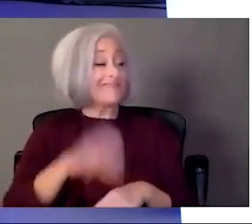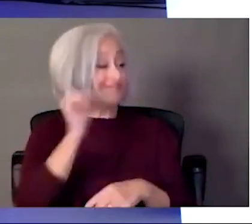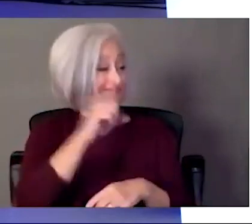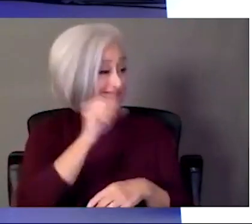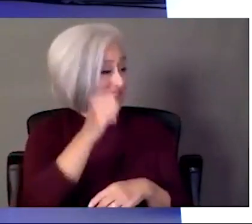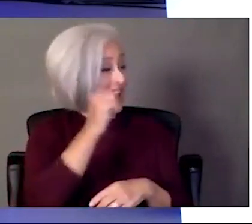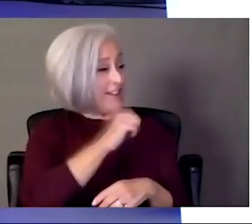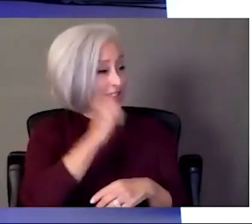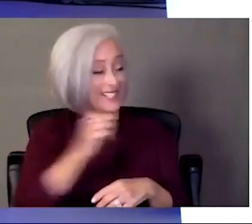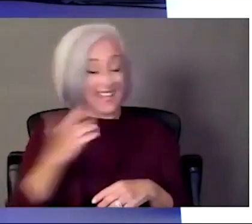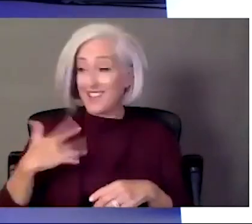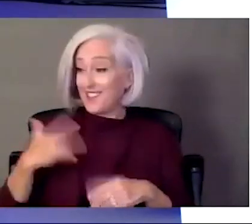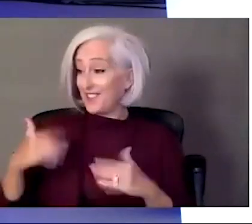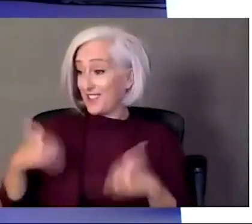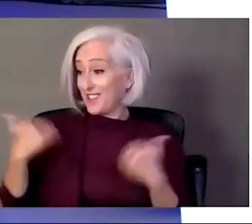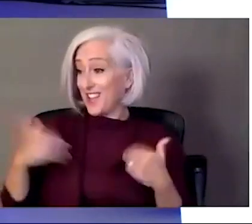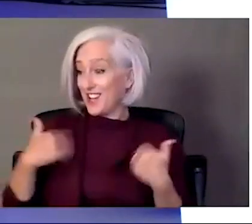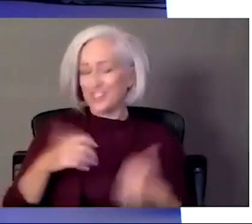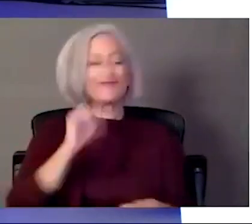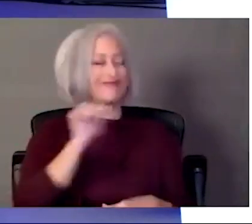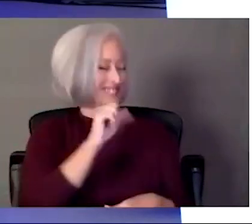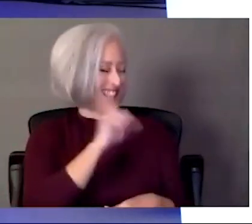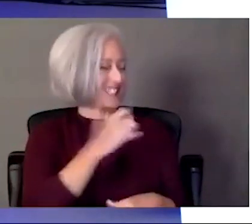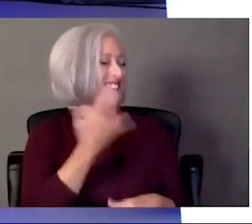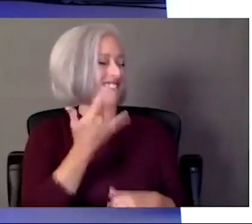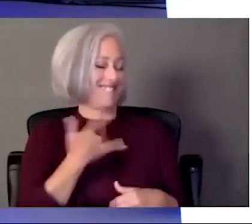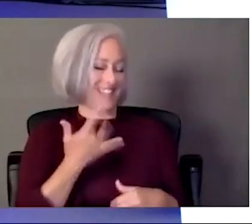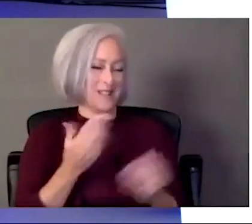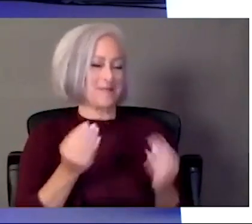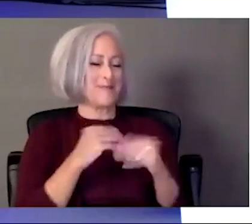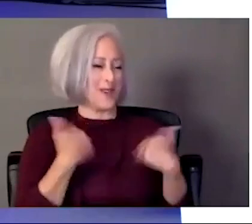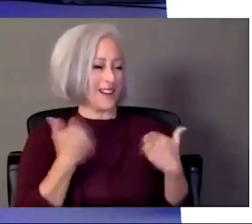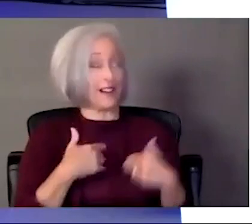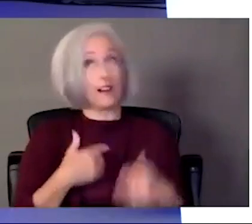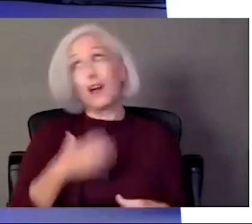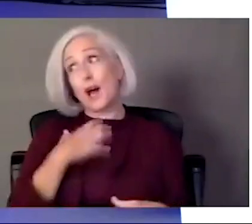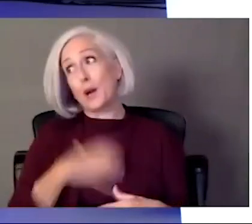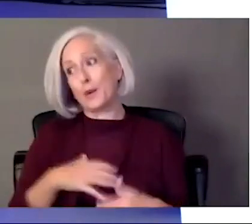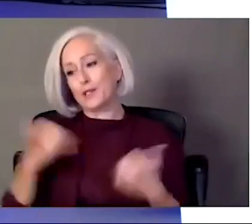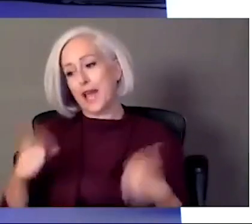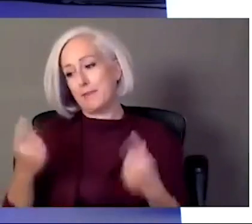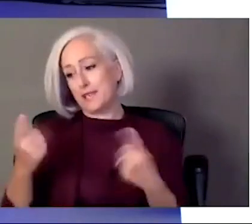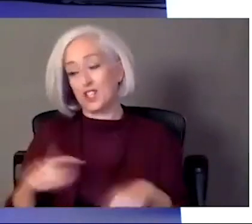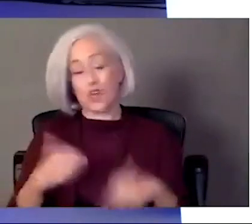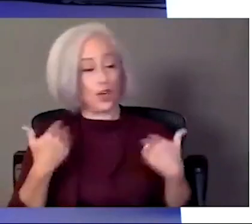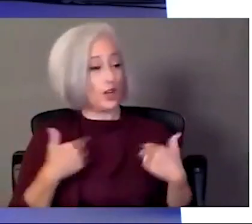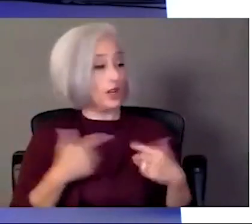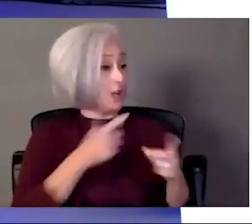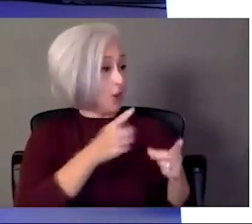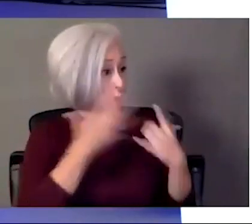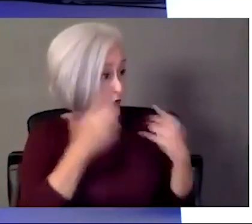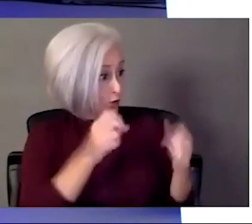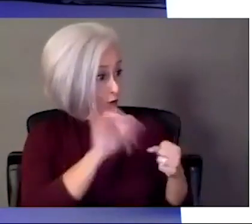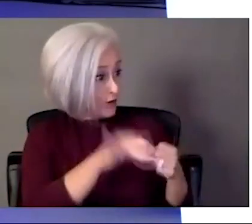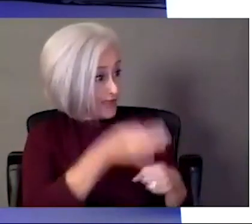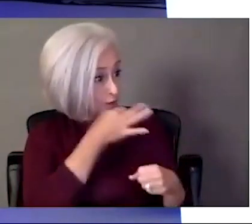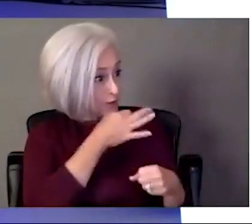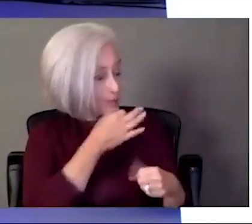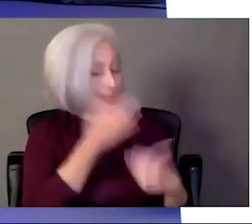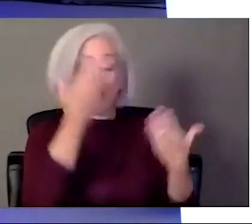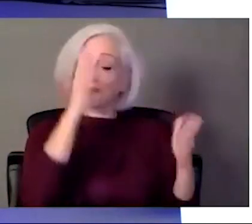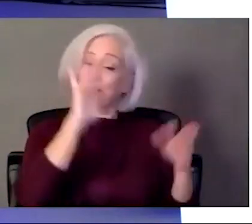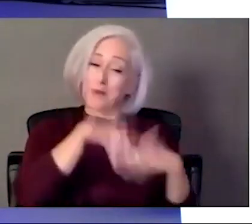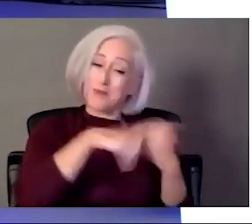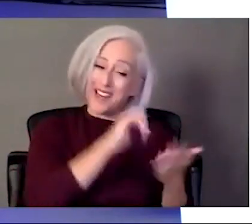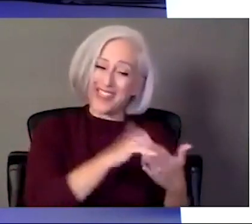absolutely it does. I wish it really made us younger. Are you going to cure that sometime soon? I don't know about that.